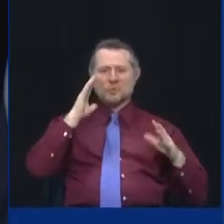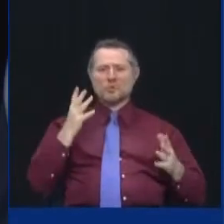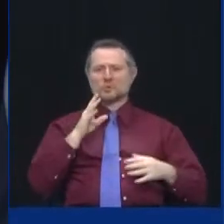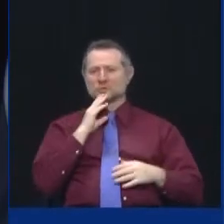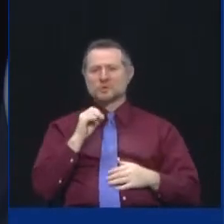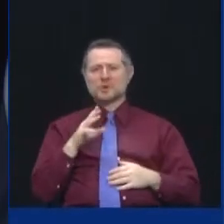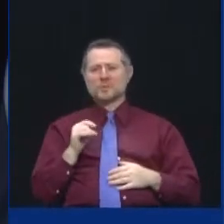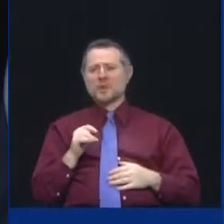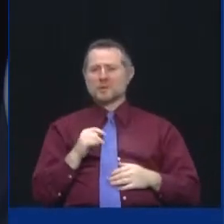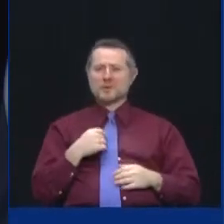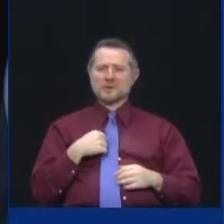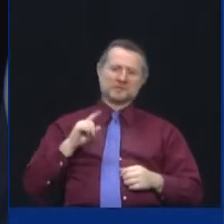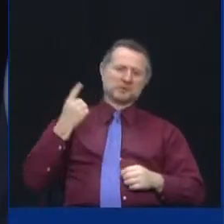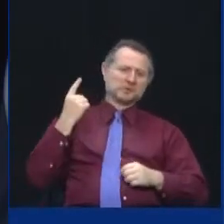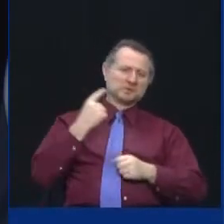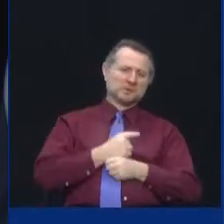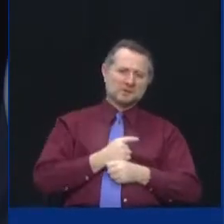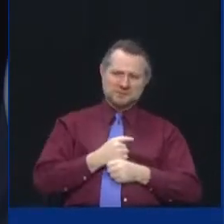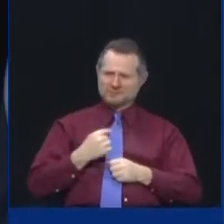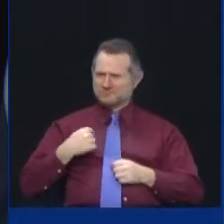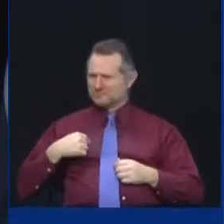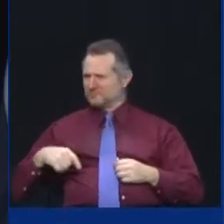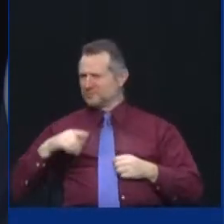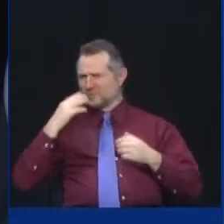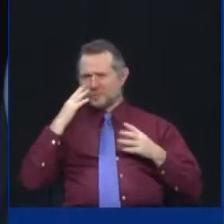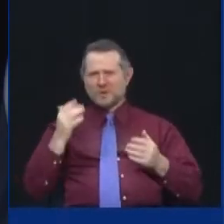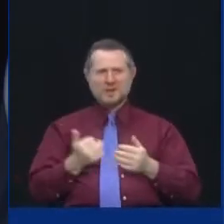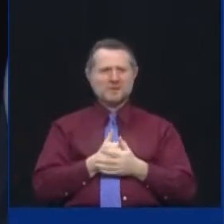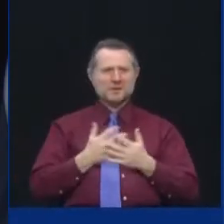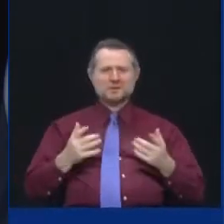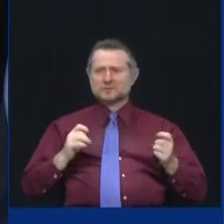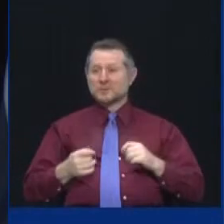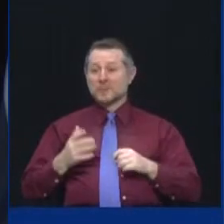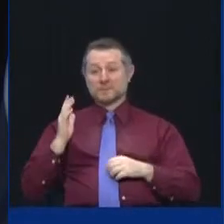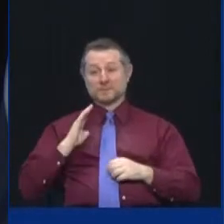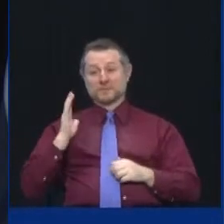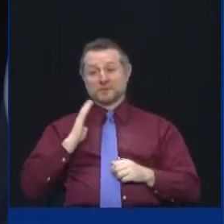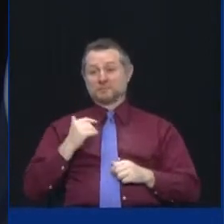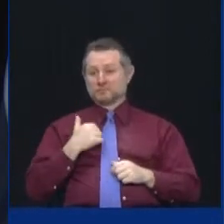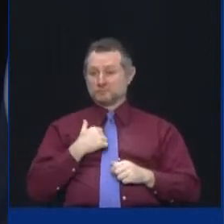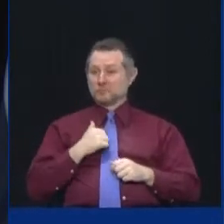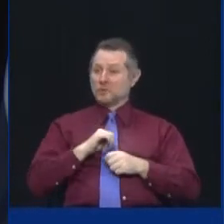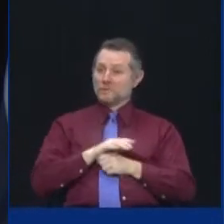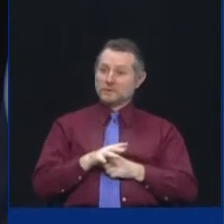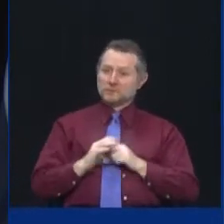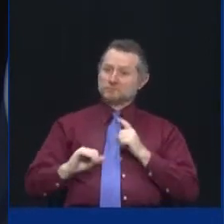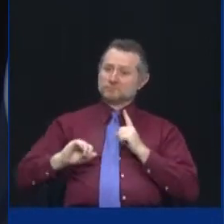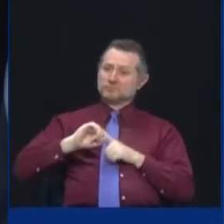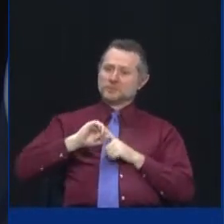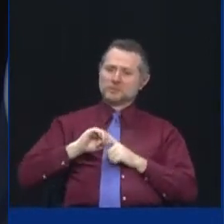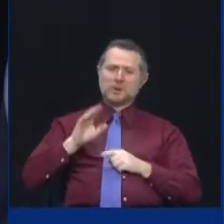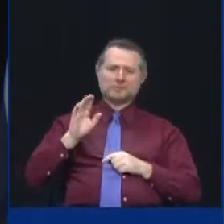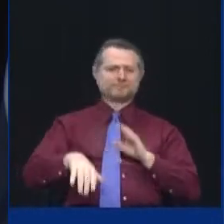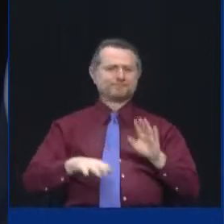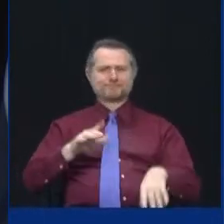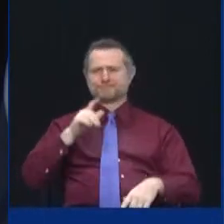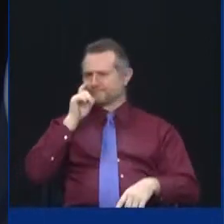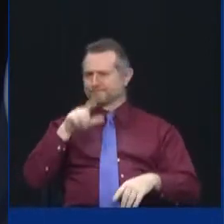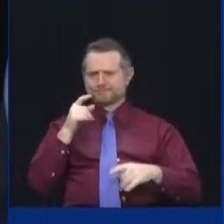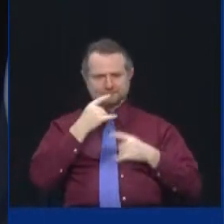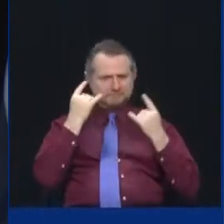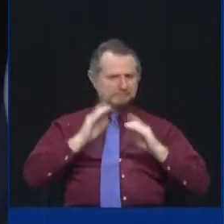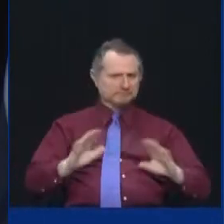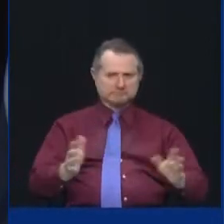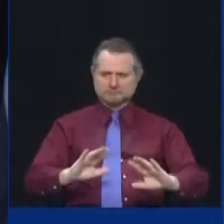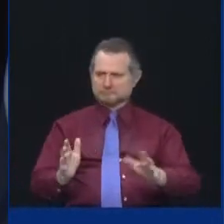Nobody. Everything changed. When we started, don't wear a mask. It's unnecessary. When we